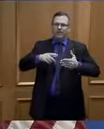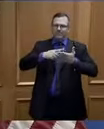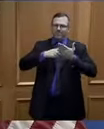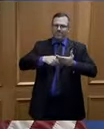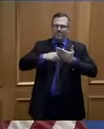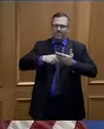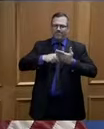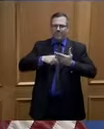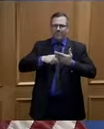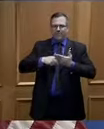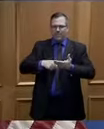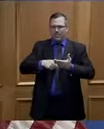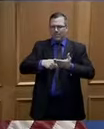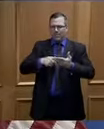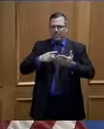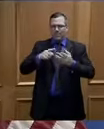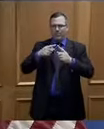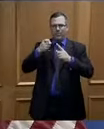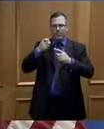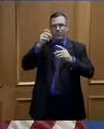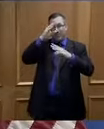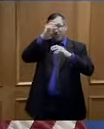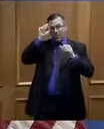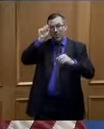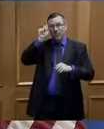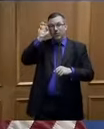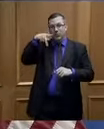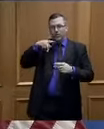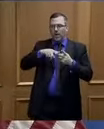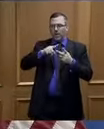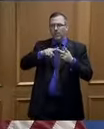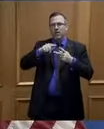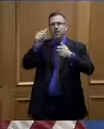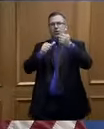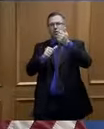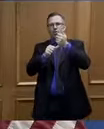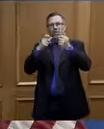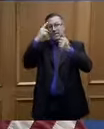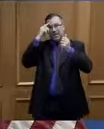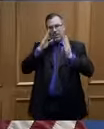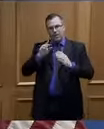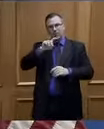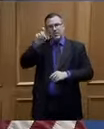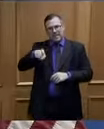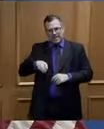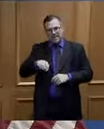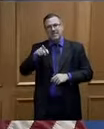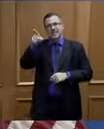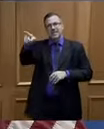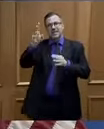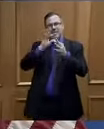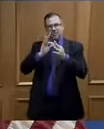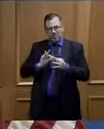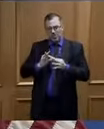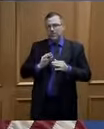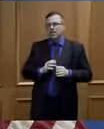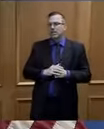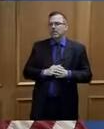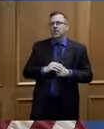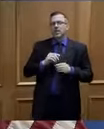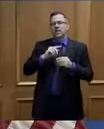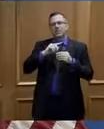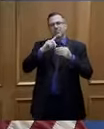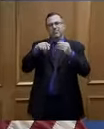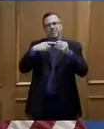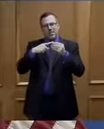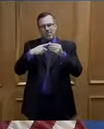particularly among the president. I know the lieutenant governor of Texas last night made comments about this. Senator Corker has also made comments about